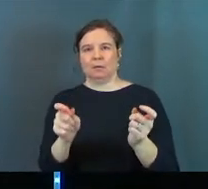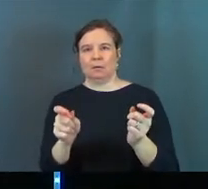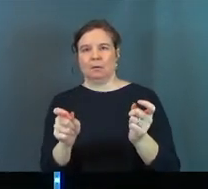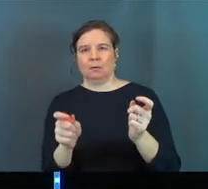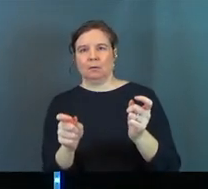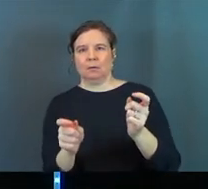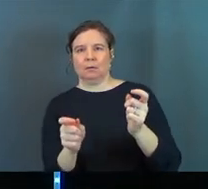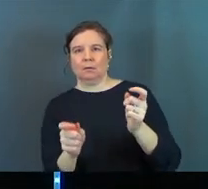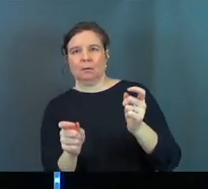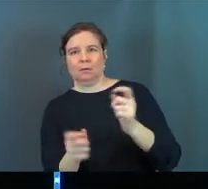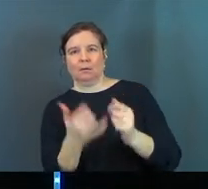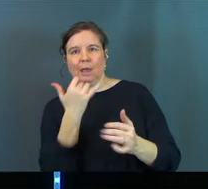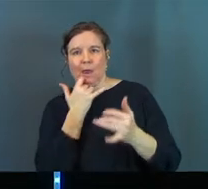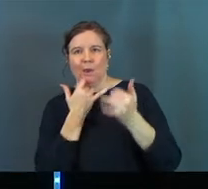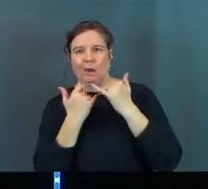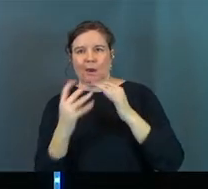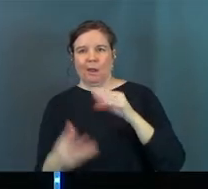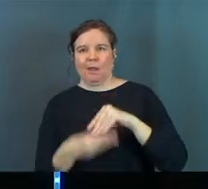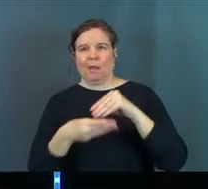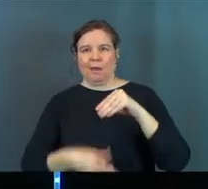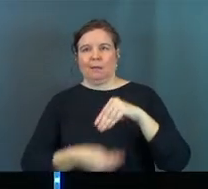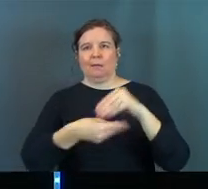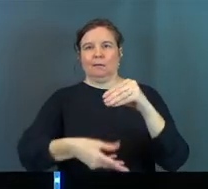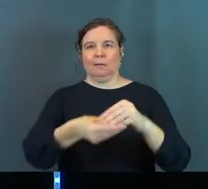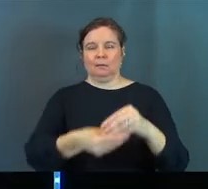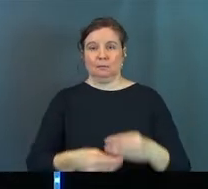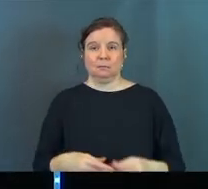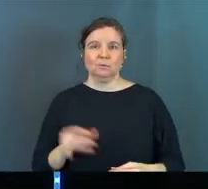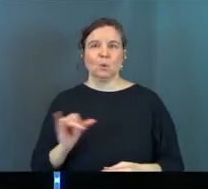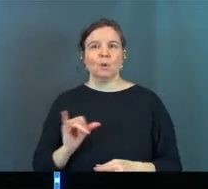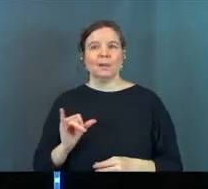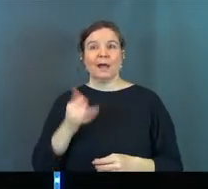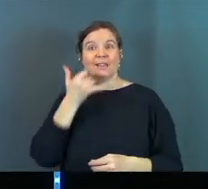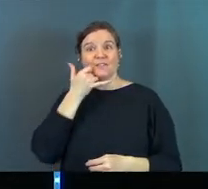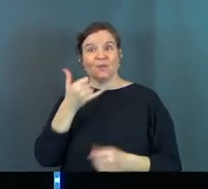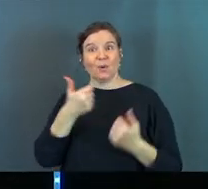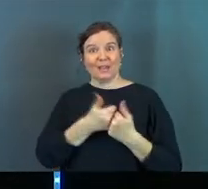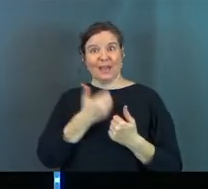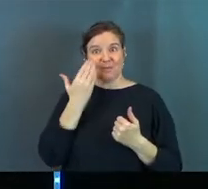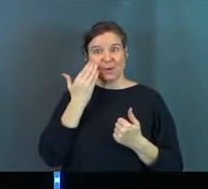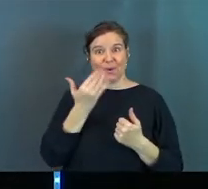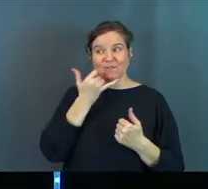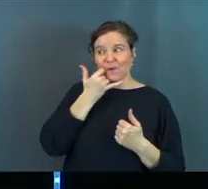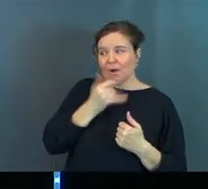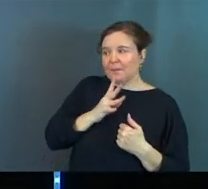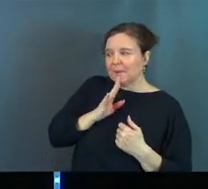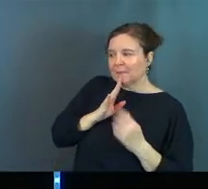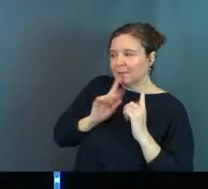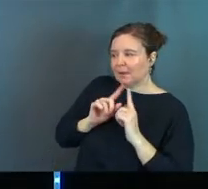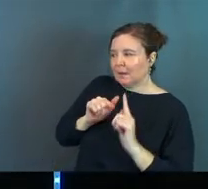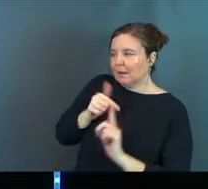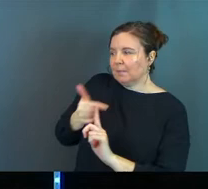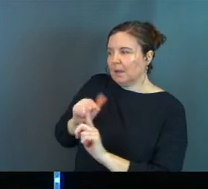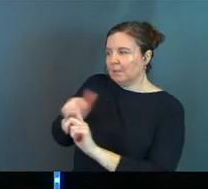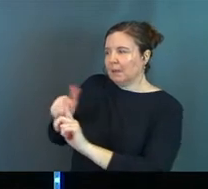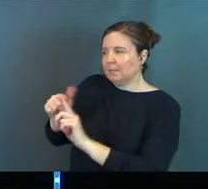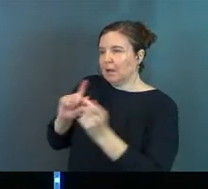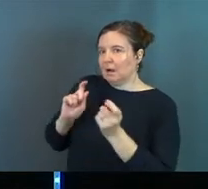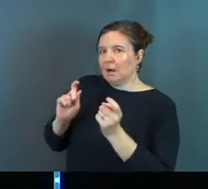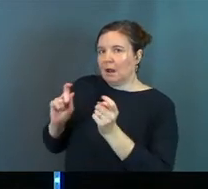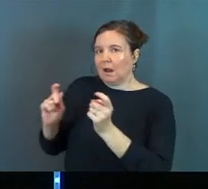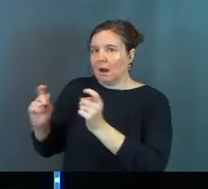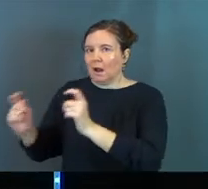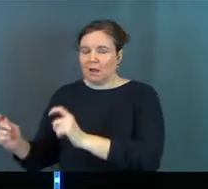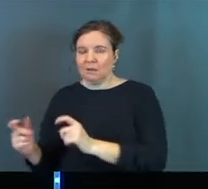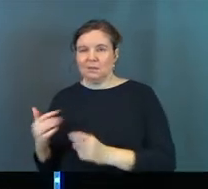and more errors were introduced into the scripture that you have today. So it's like the telephone game with your Bible. And so what you have today